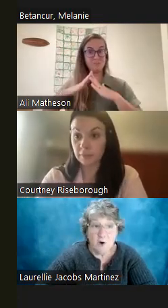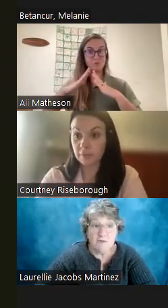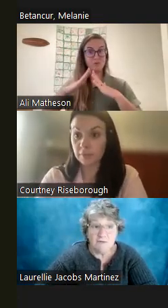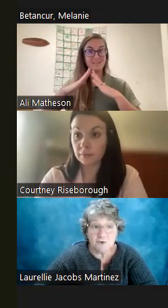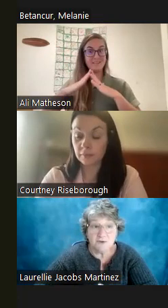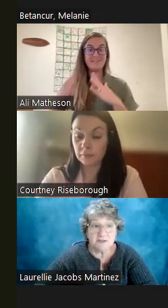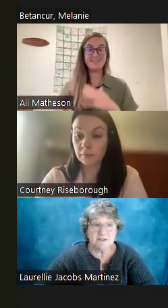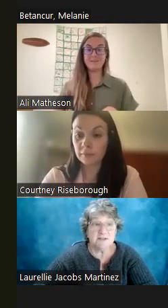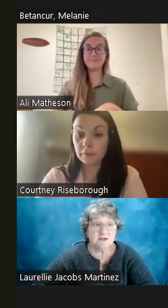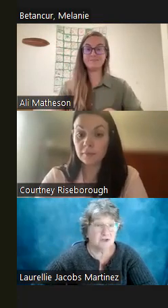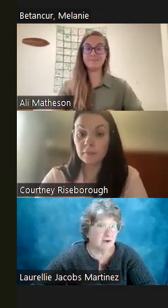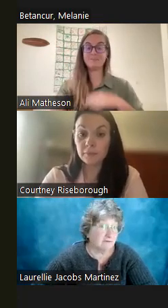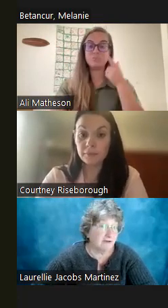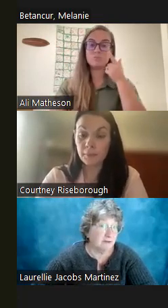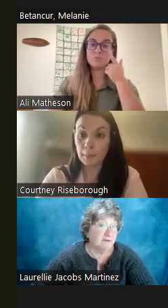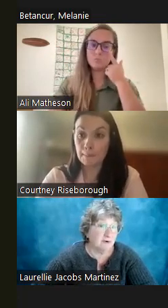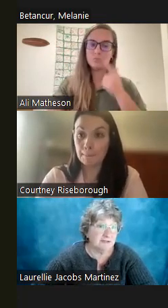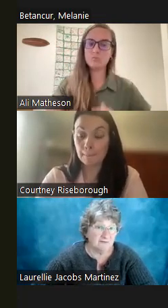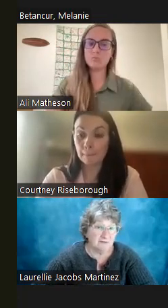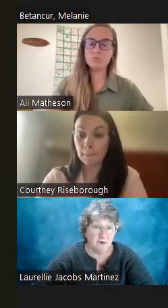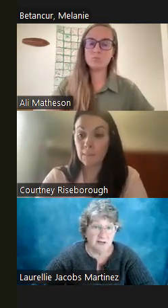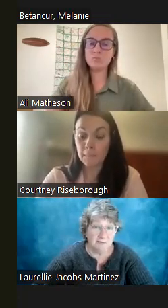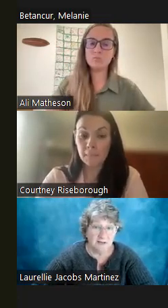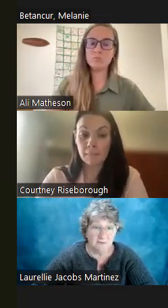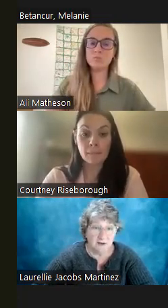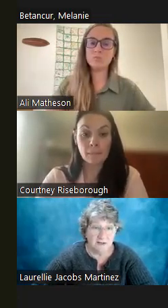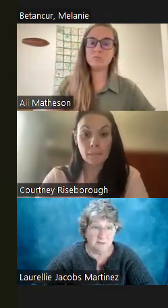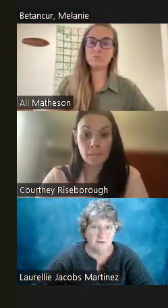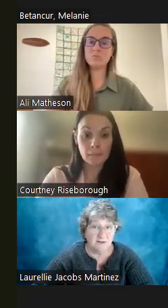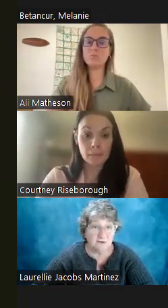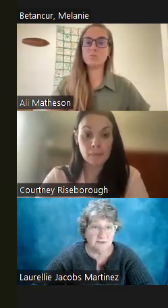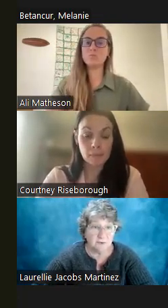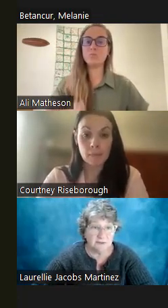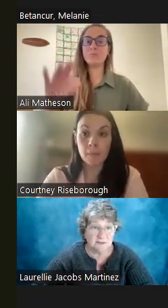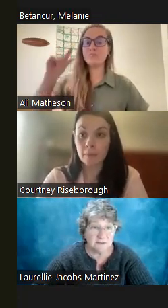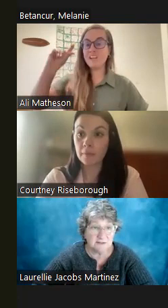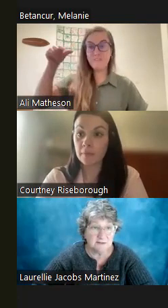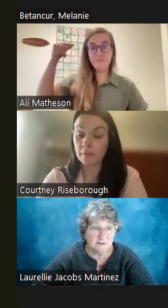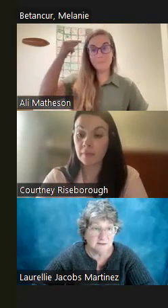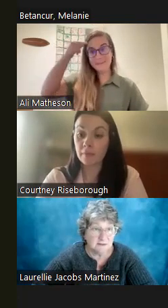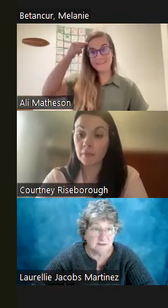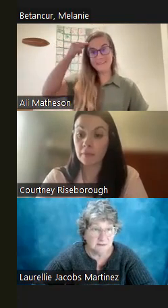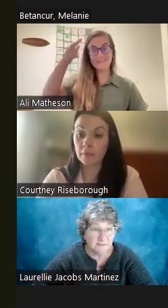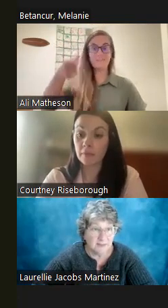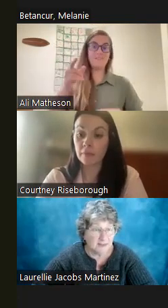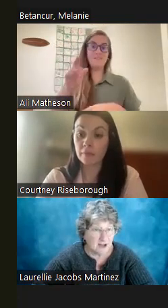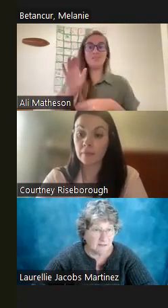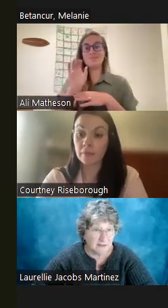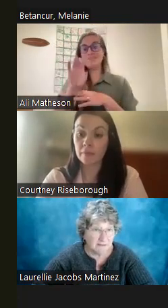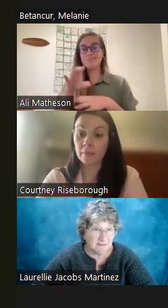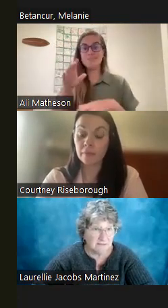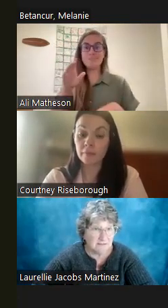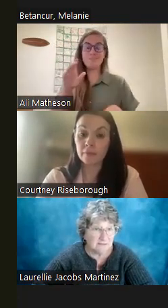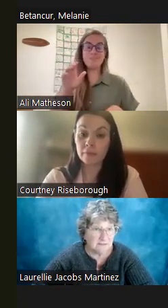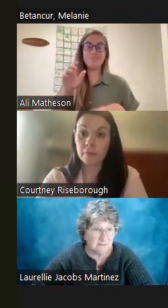should know of resources that are available for the deaf community and be ready to provide those resources. The